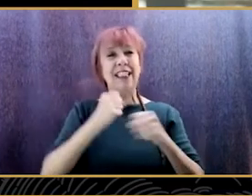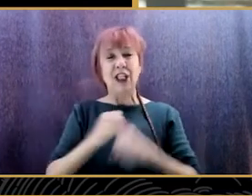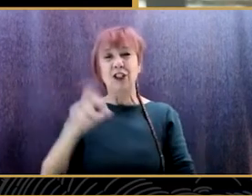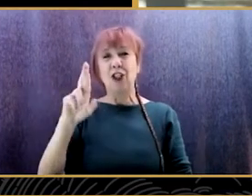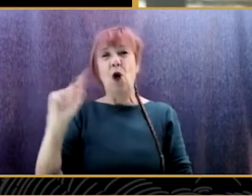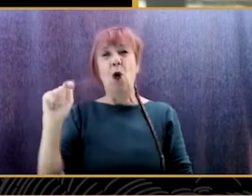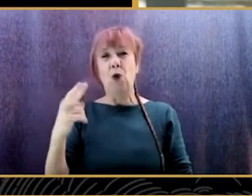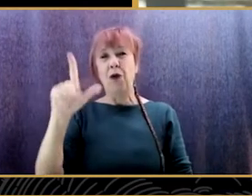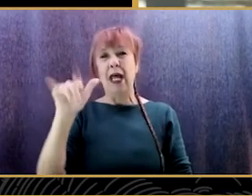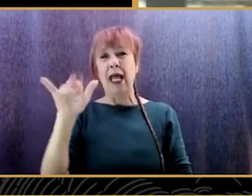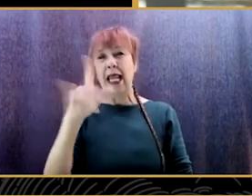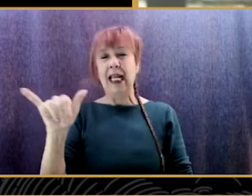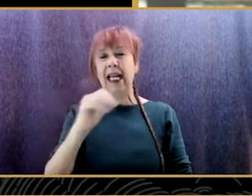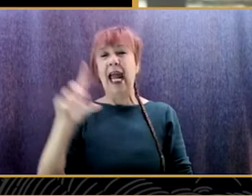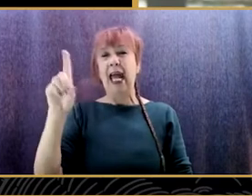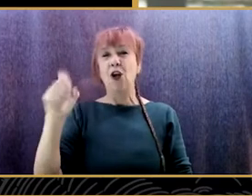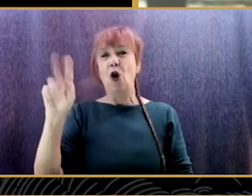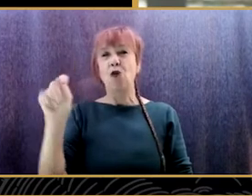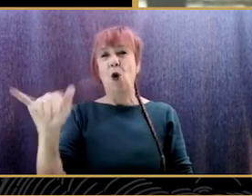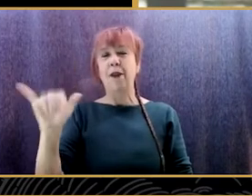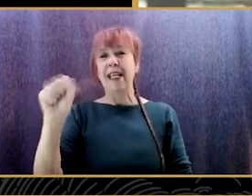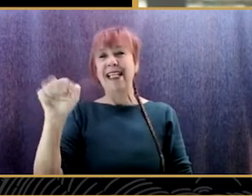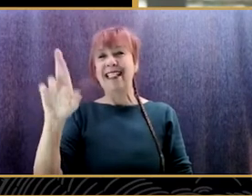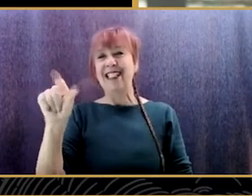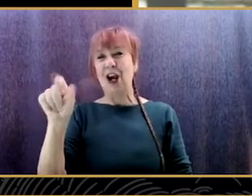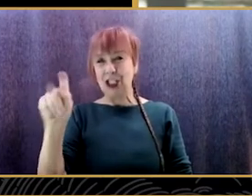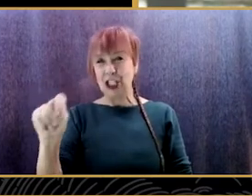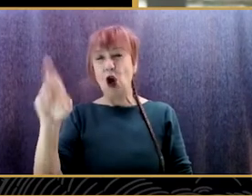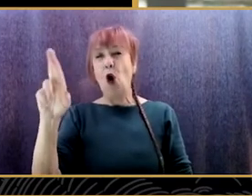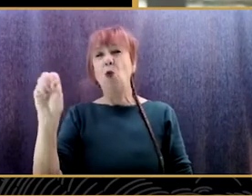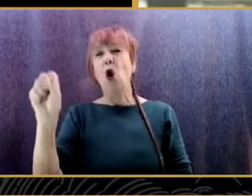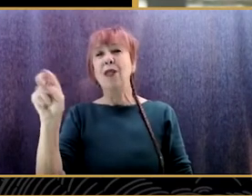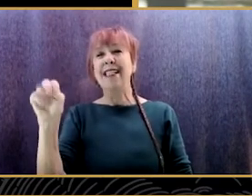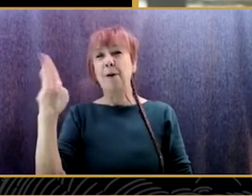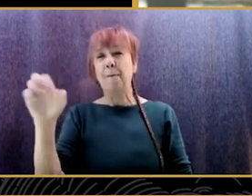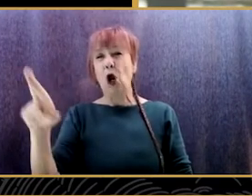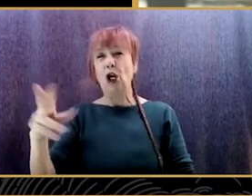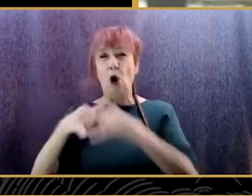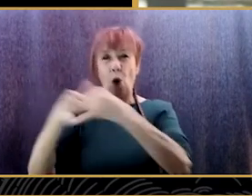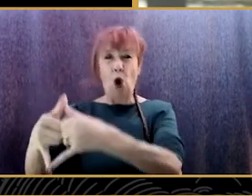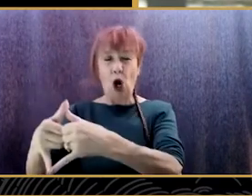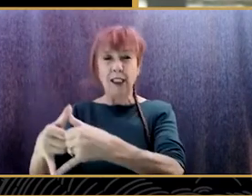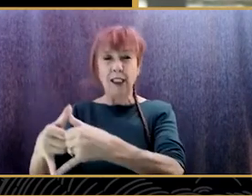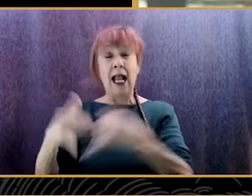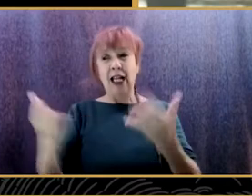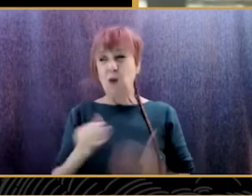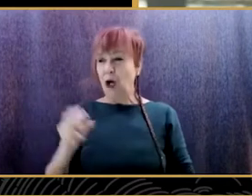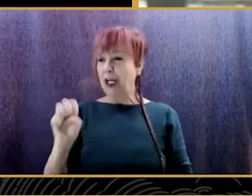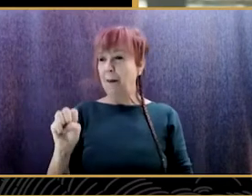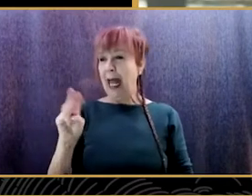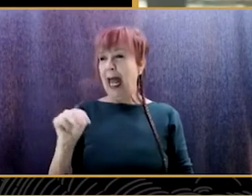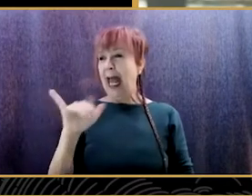this year's Ruth Lilly and Dorothy Sargent Rosenberg Poetry Fellows. Let's welcome Emily Jung Min Yoon,